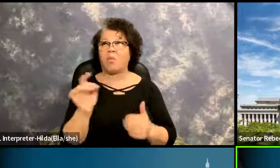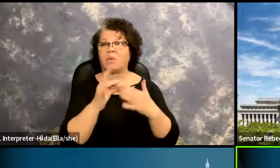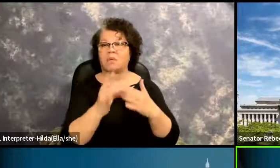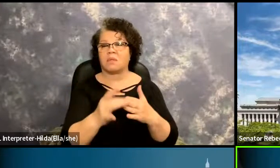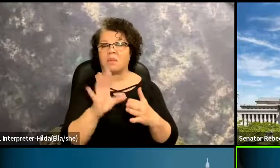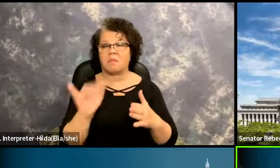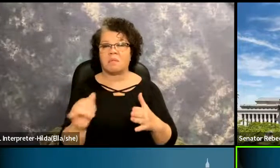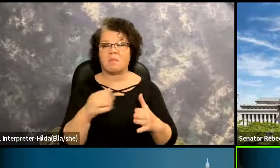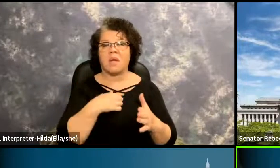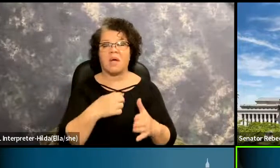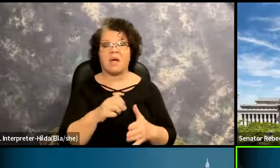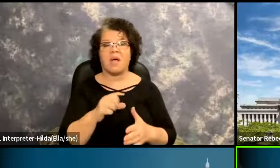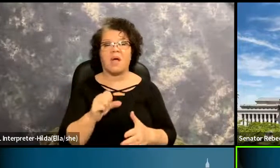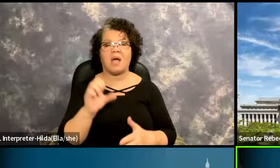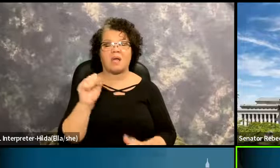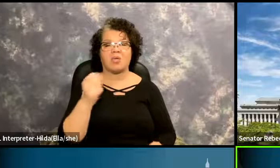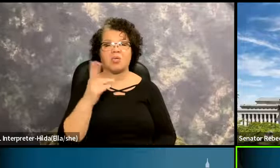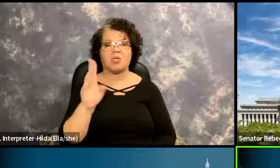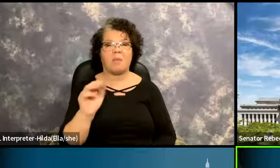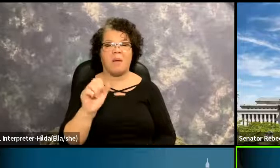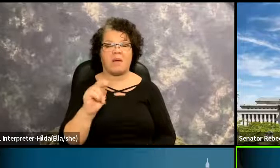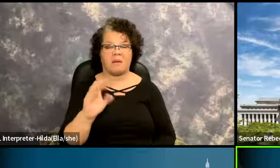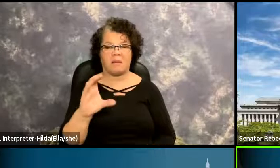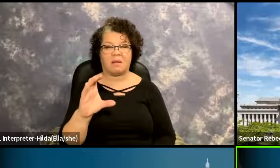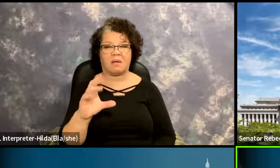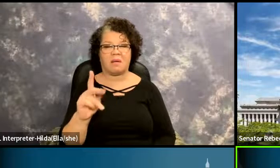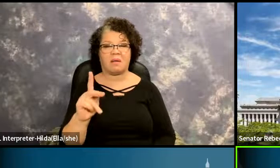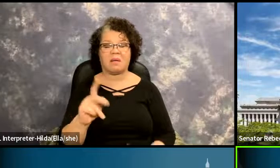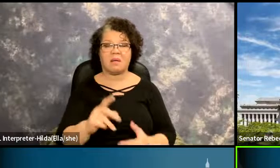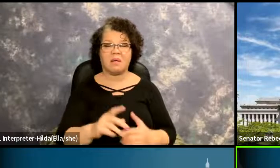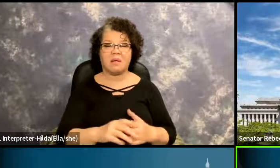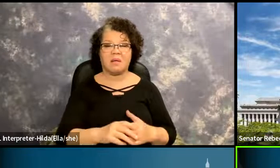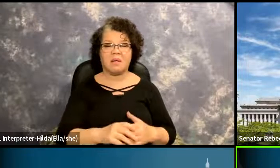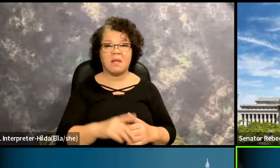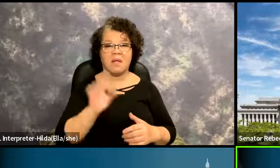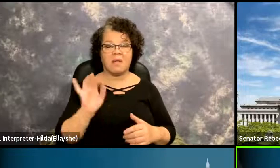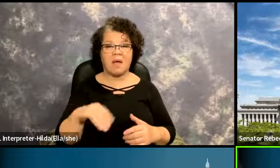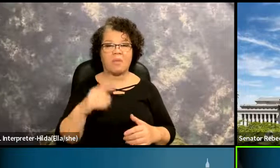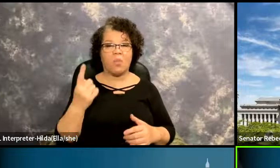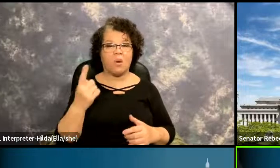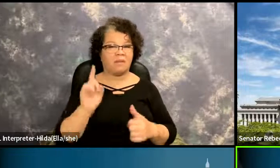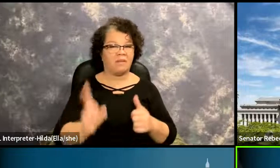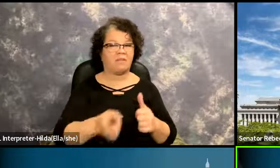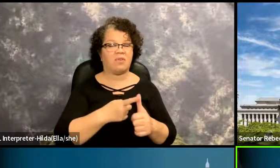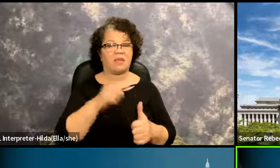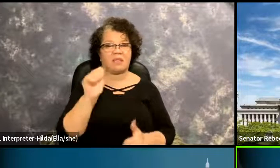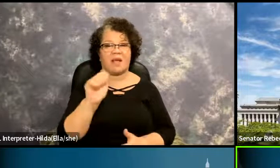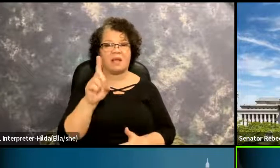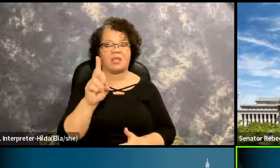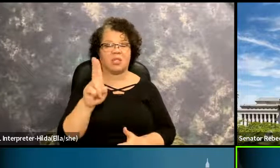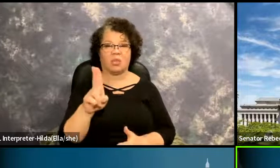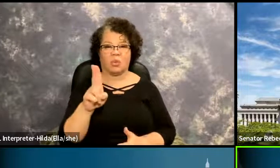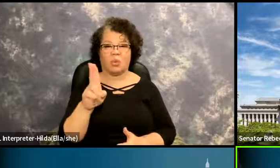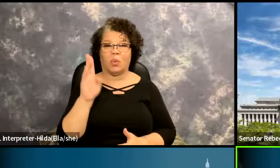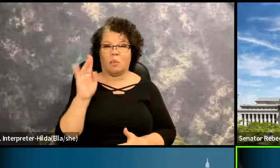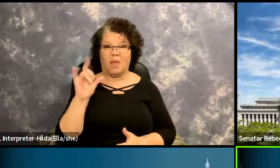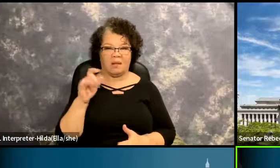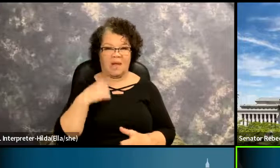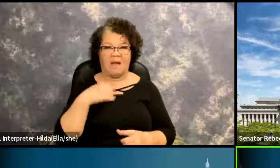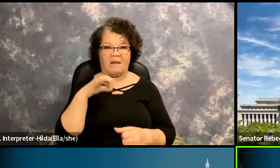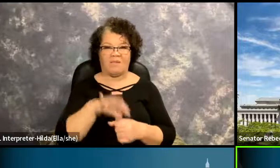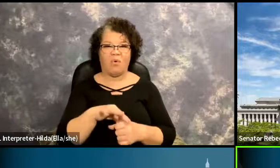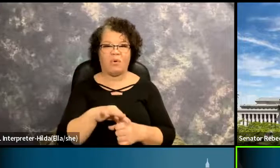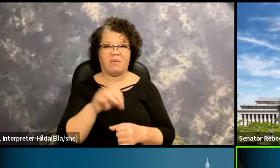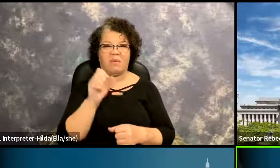Representative Schumach. And this is one of the first ADU bills I've had the chance to vote off the floor. This has been